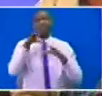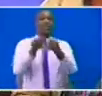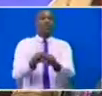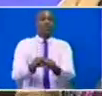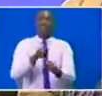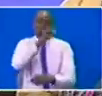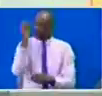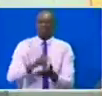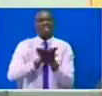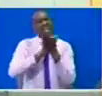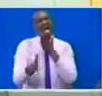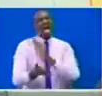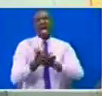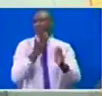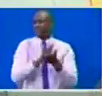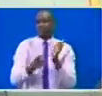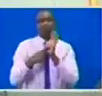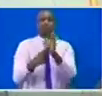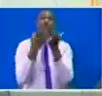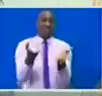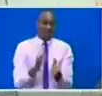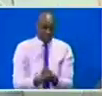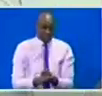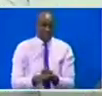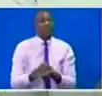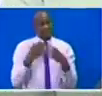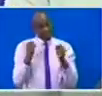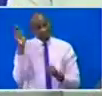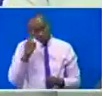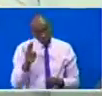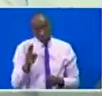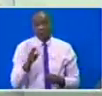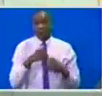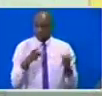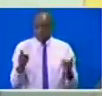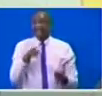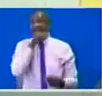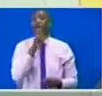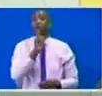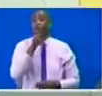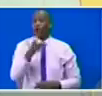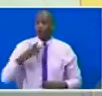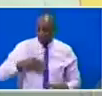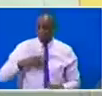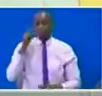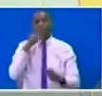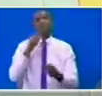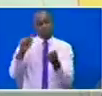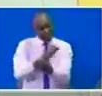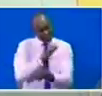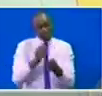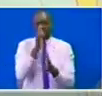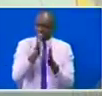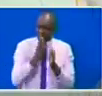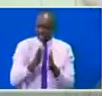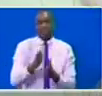hawana lolote la kuelezea kazi yao. Sawa na Rais Uhuru Kenyatta, Raila kadhalika aliwaonya wote wenye nia kuharibu reli hiyo